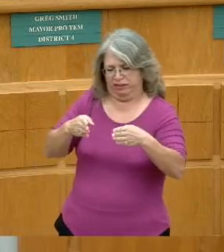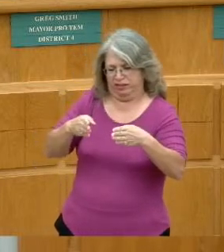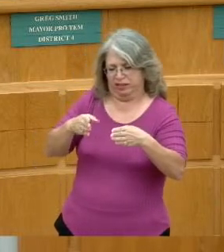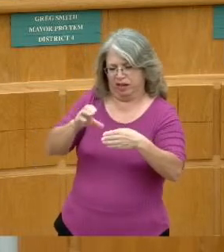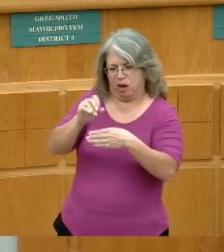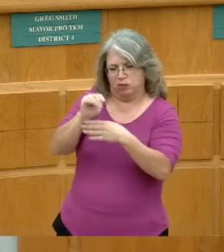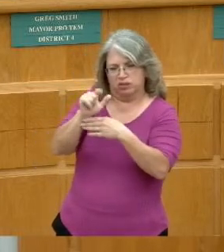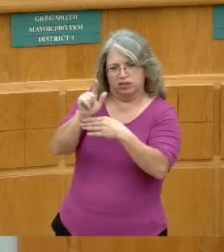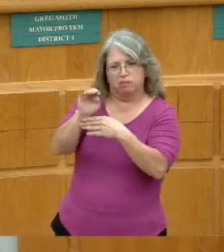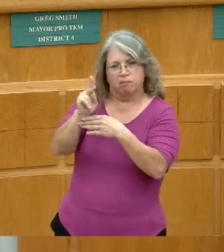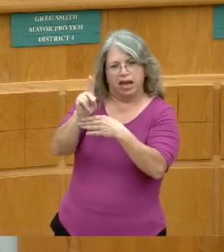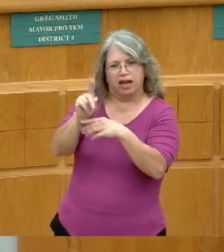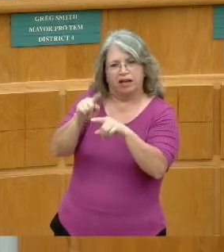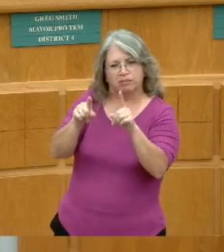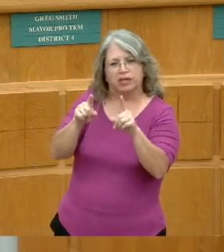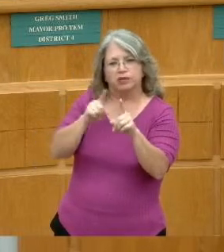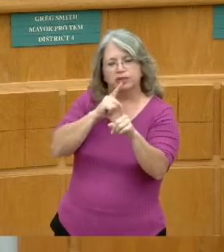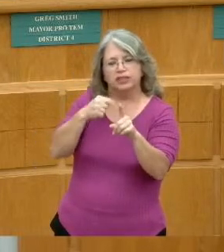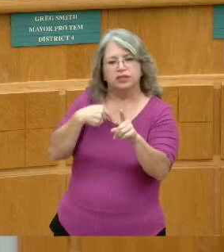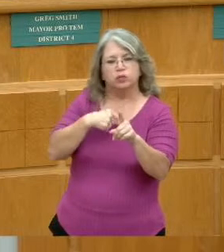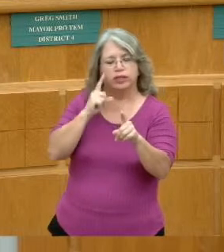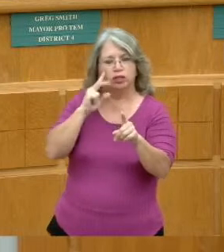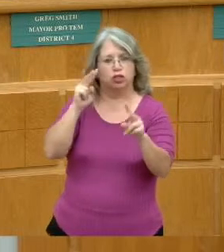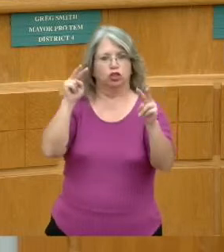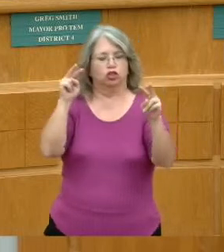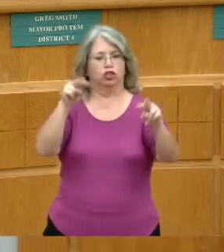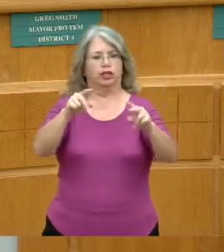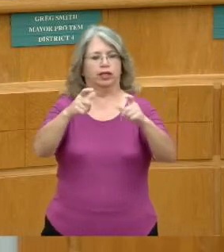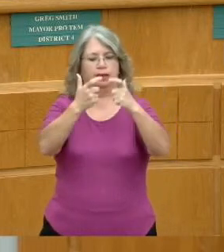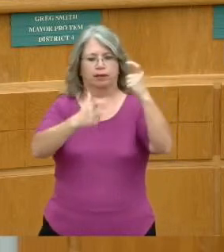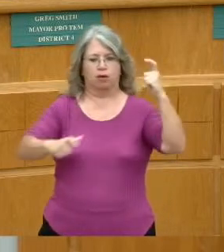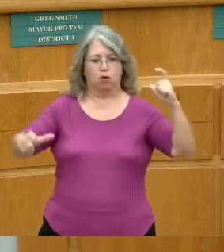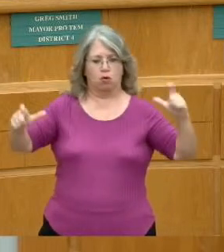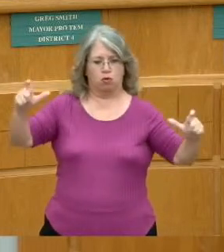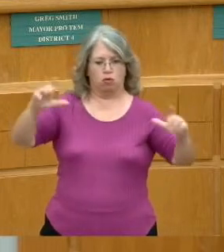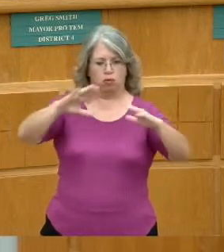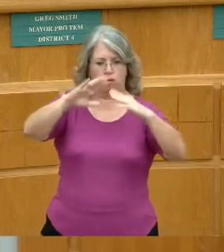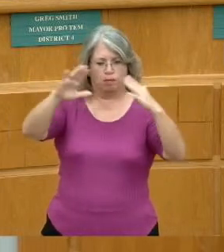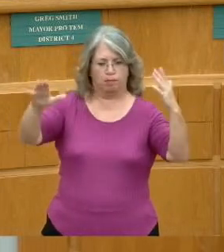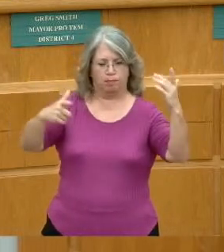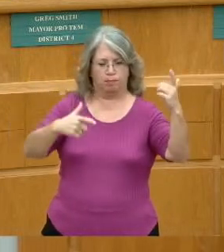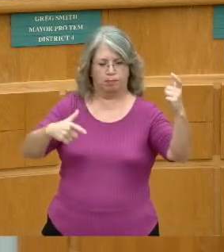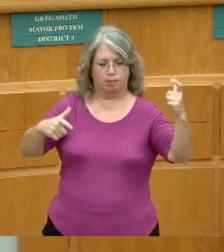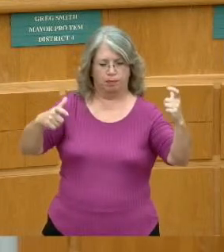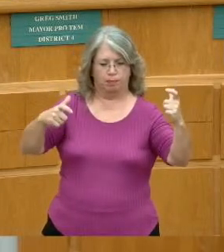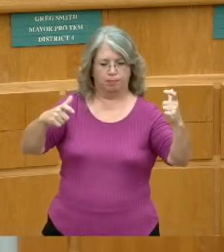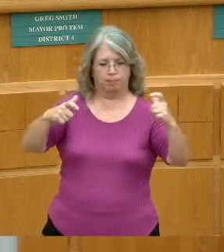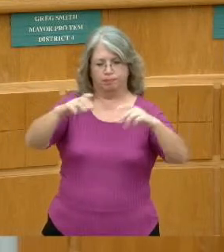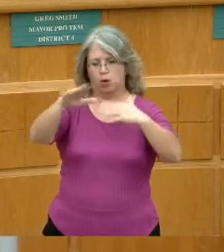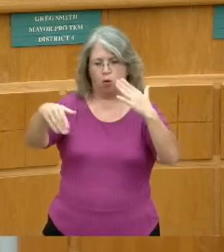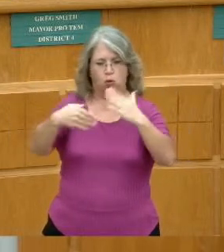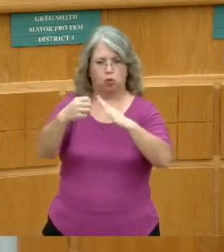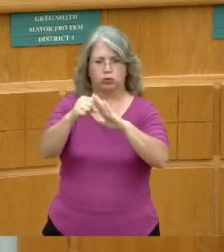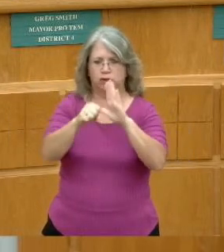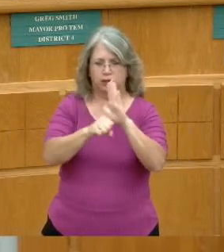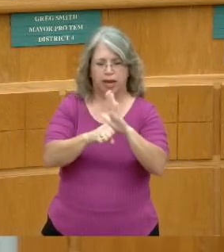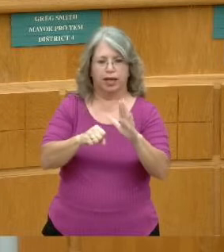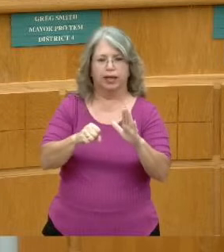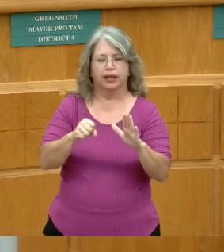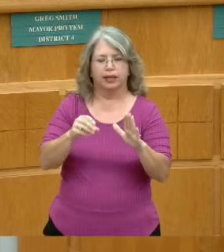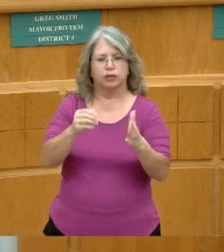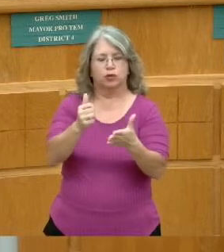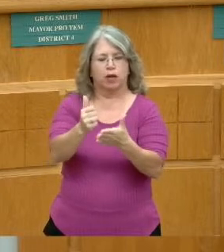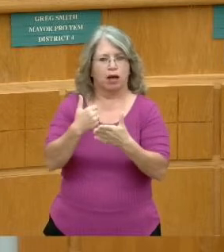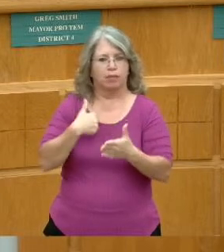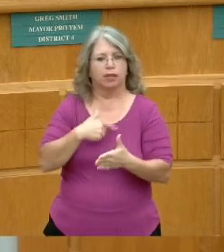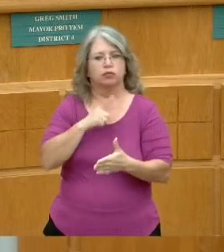necessary to get information that's important to us. This is something that we'll be investigating in the very near future and trying to